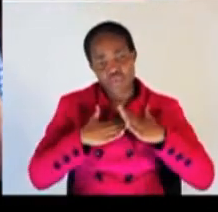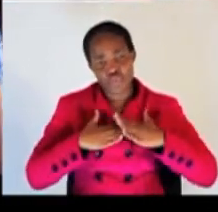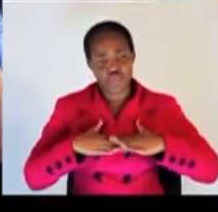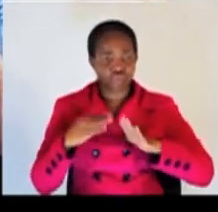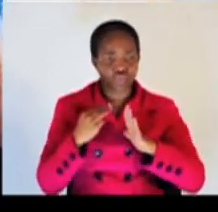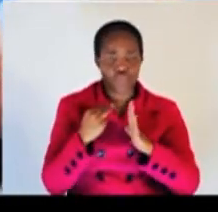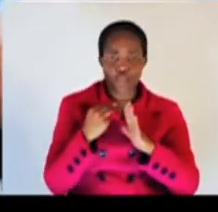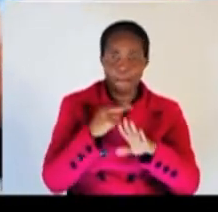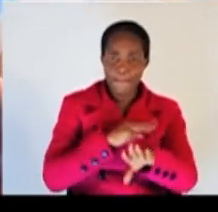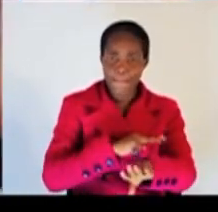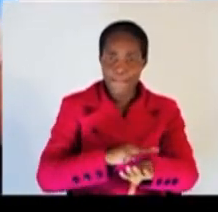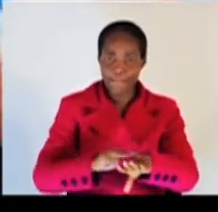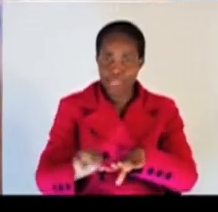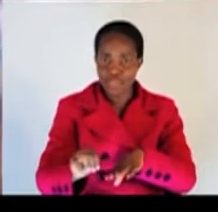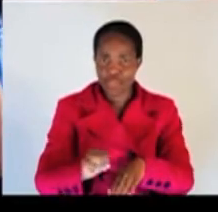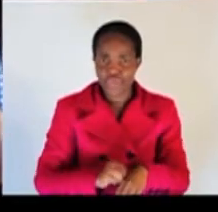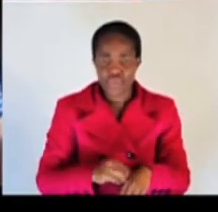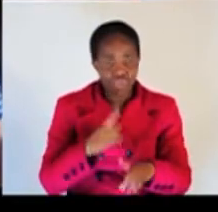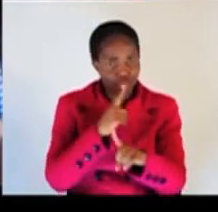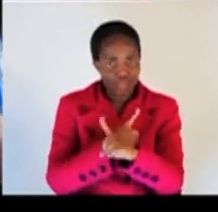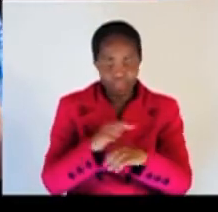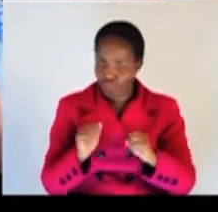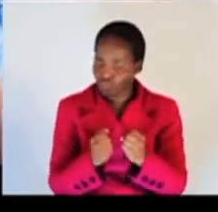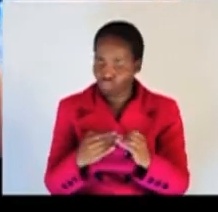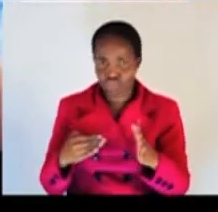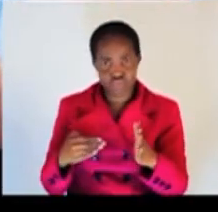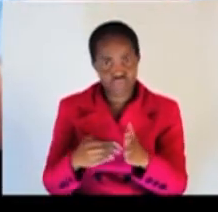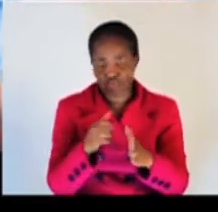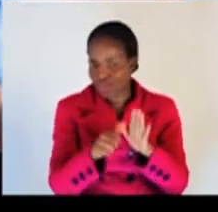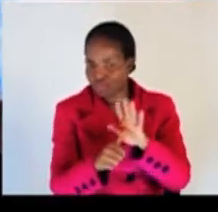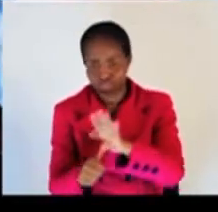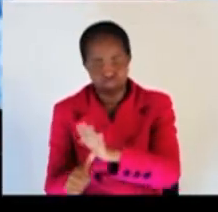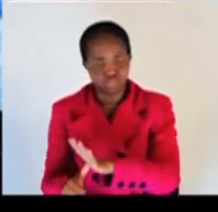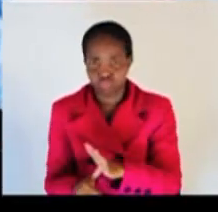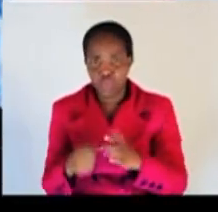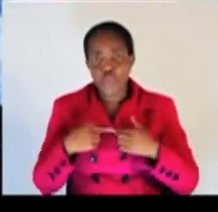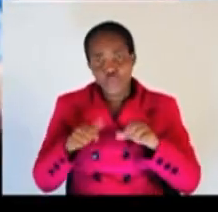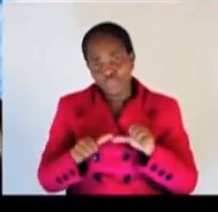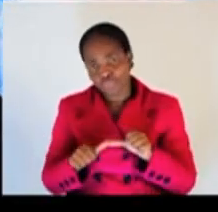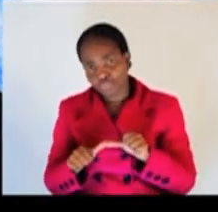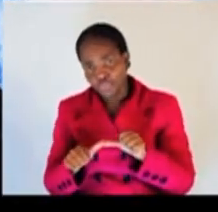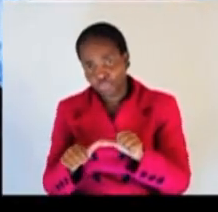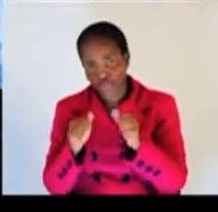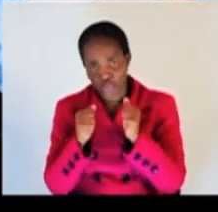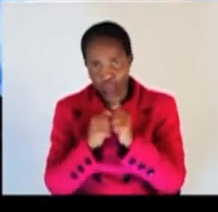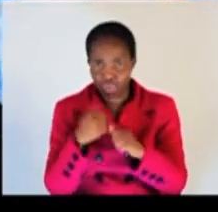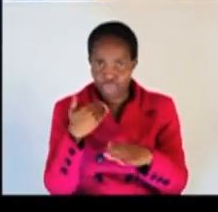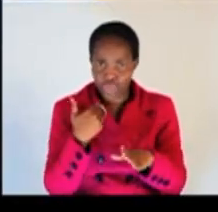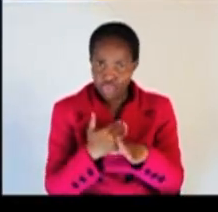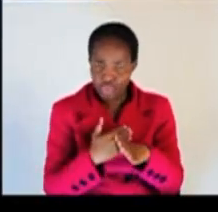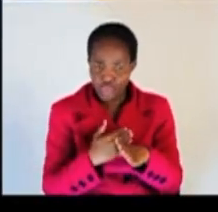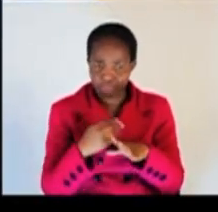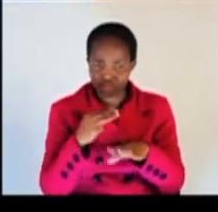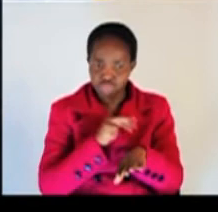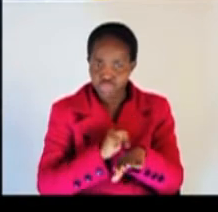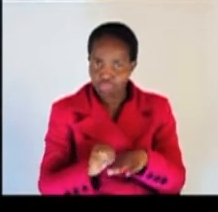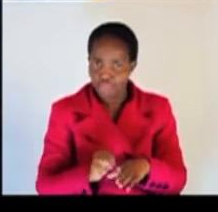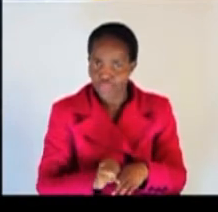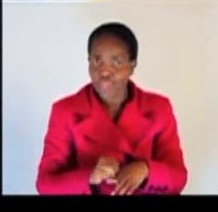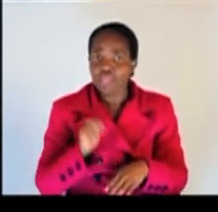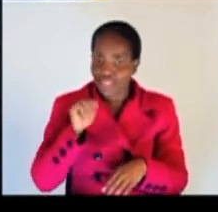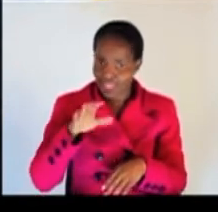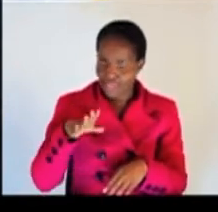The government will not stop their brutality. But still, you continue with your bureaucracy methods. Yes,